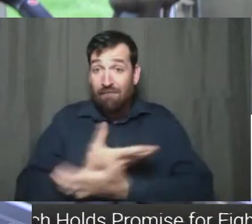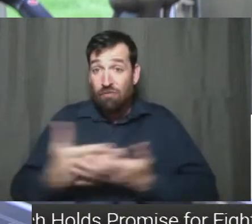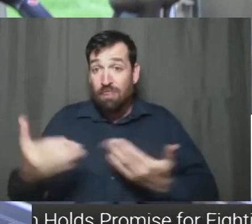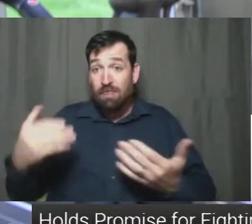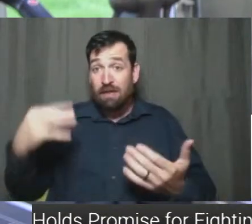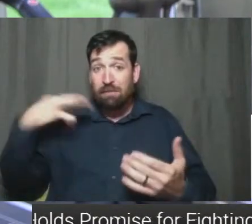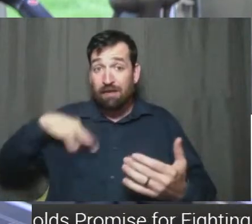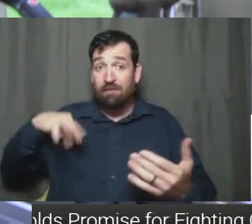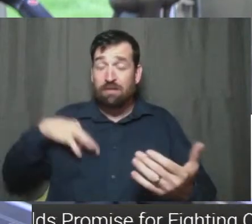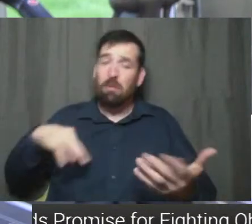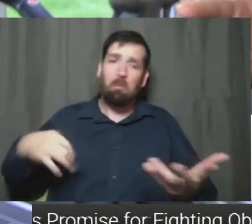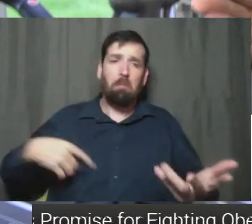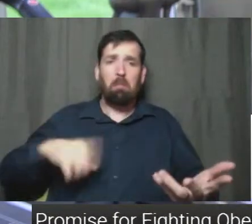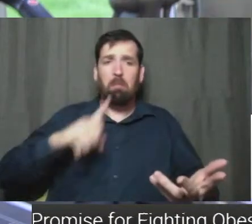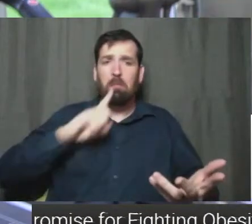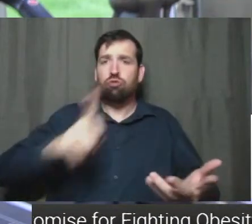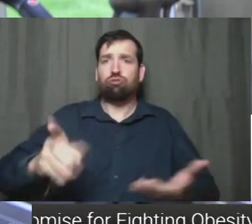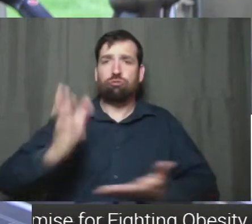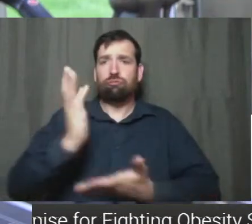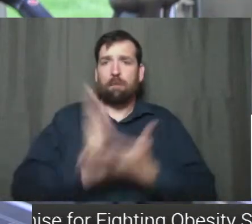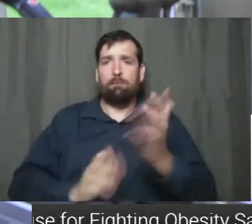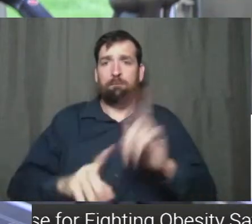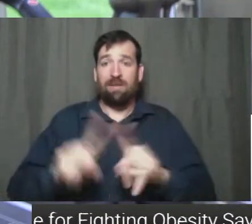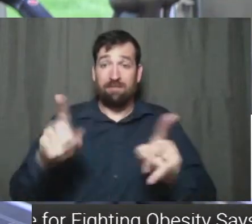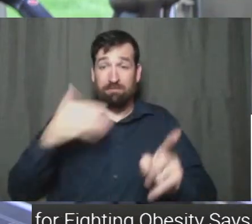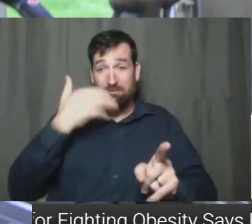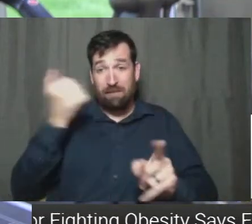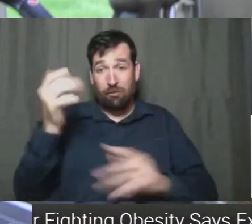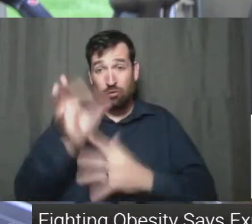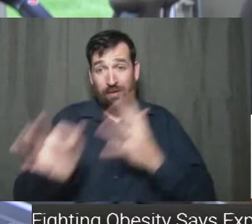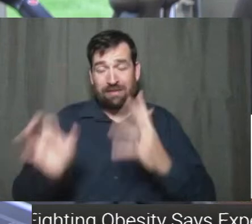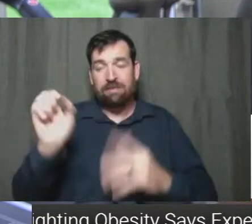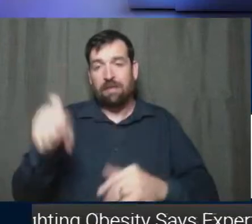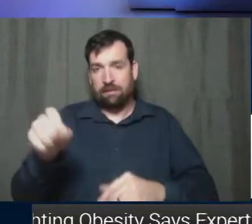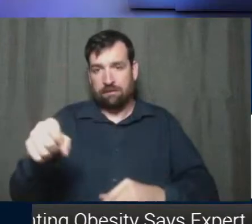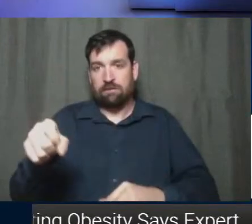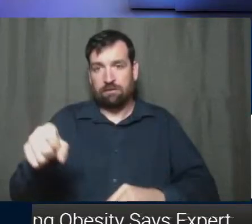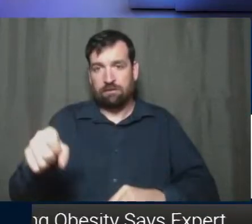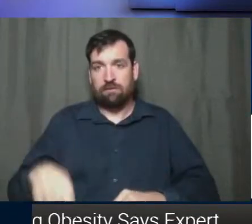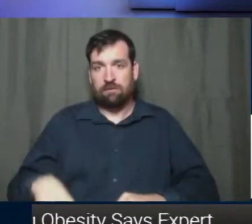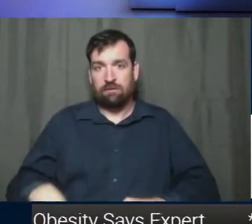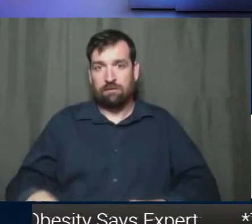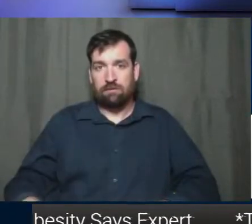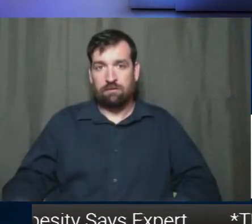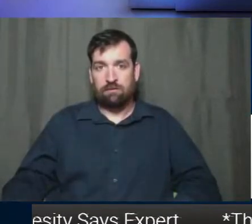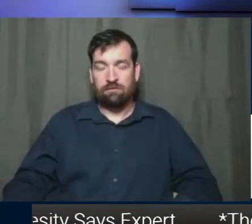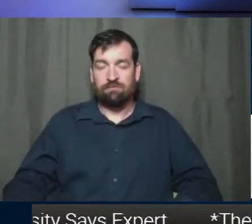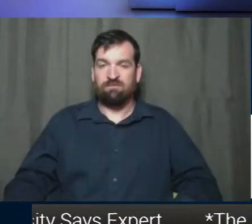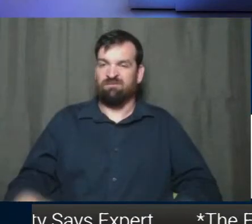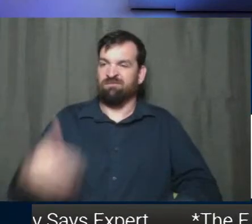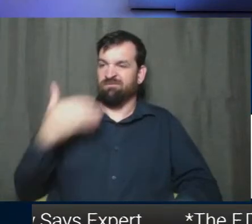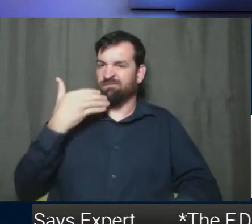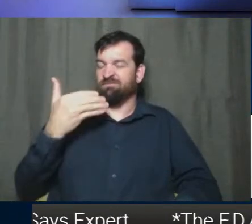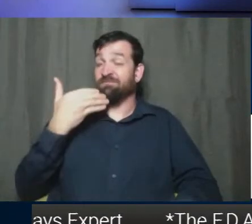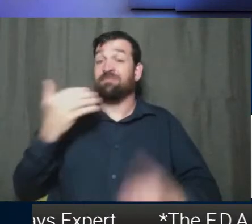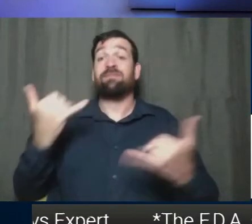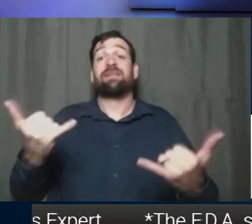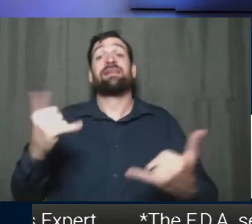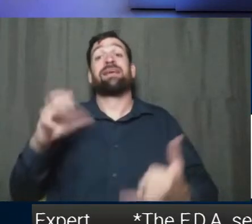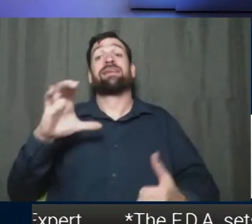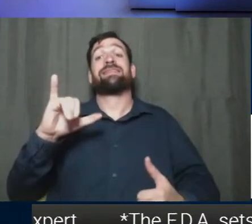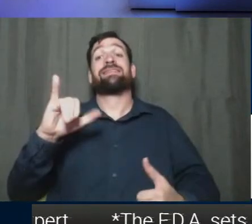everything has some benefits, but are there better choices? Absolutely. Really well said. Today's Cinco de Mayo, so I think everyone's